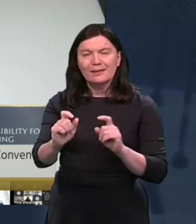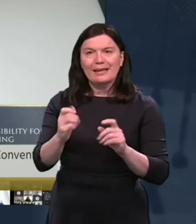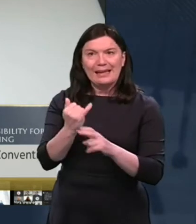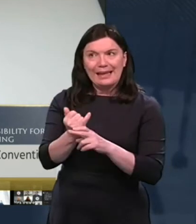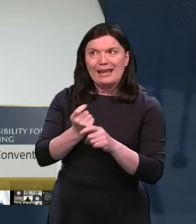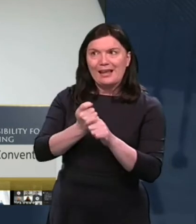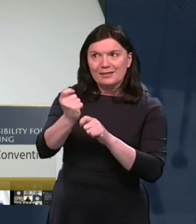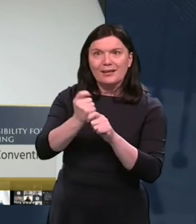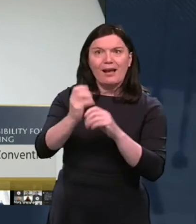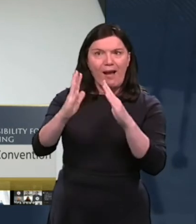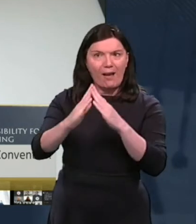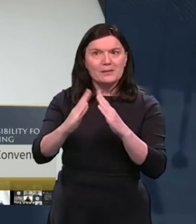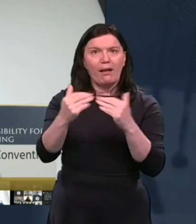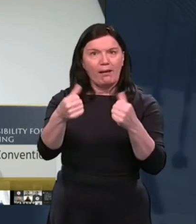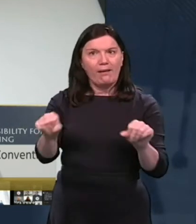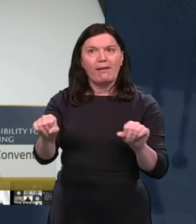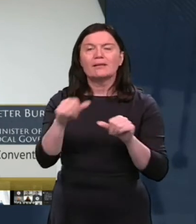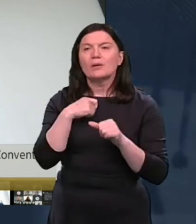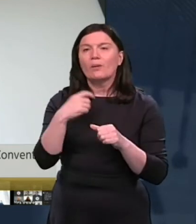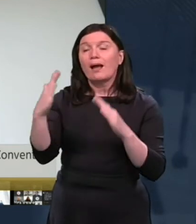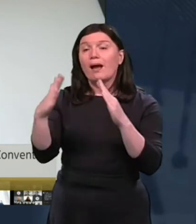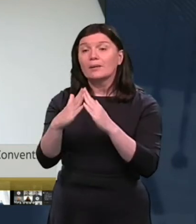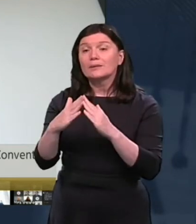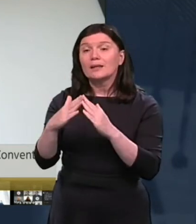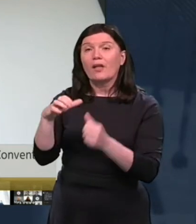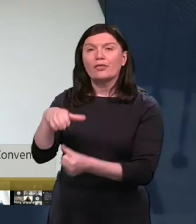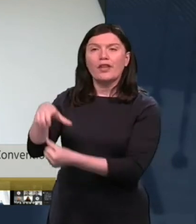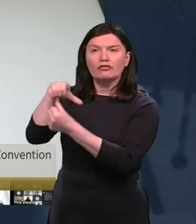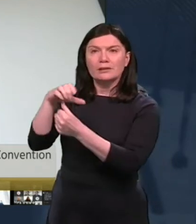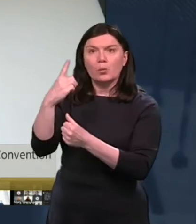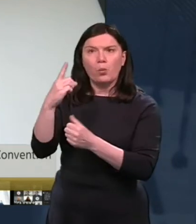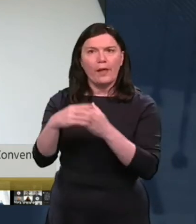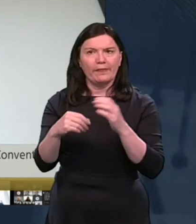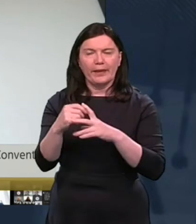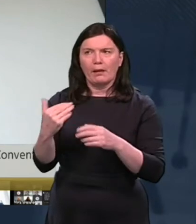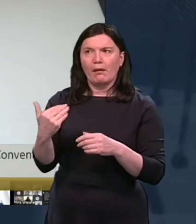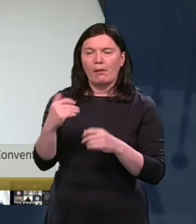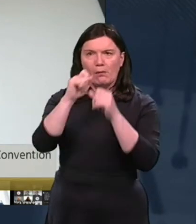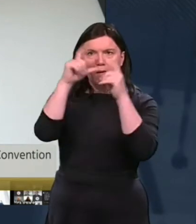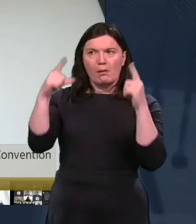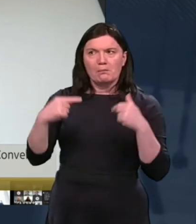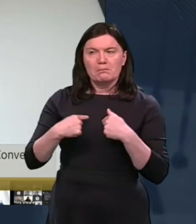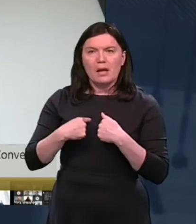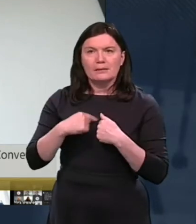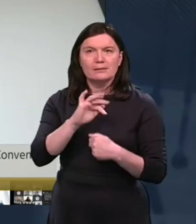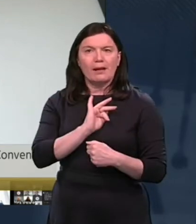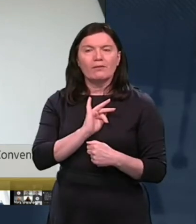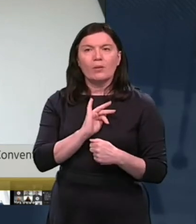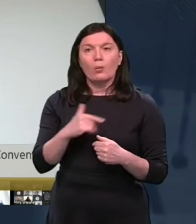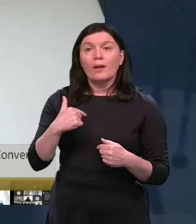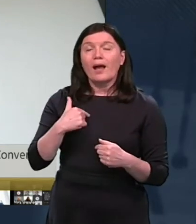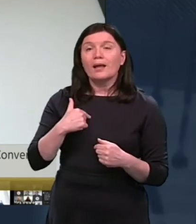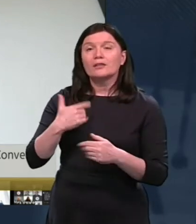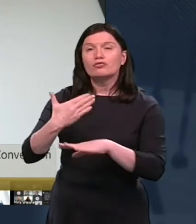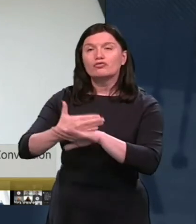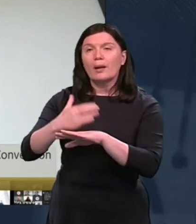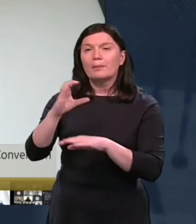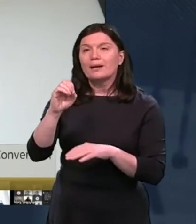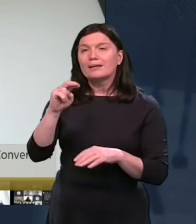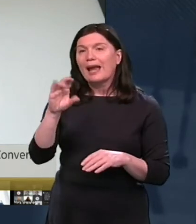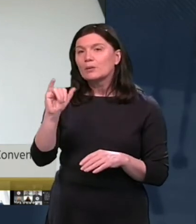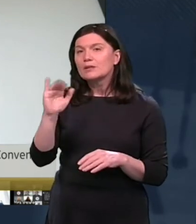And also, you mentioned in terms of local authorities, one thing that really opened my eyes was when I was a councillor, I think I was actually chair of